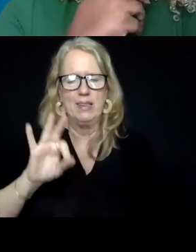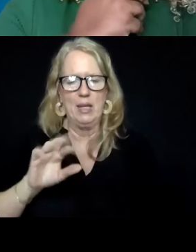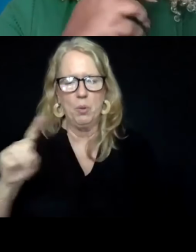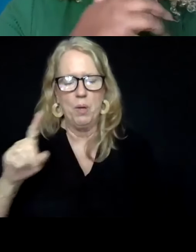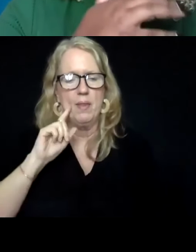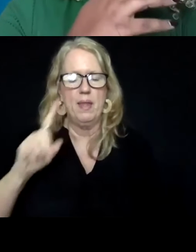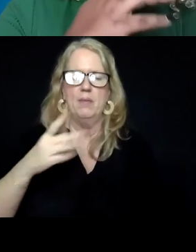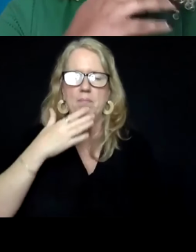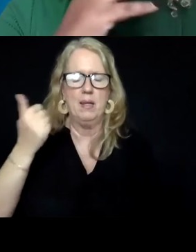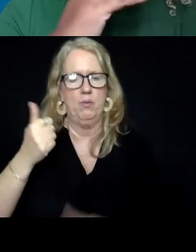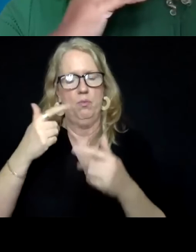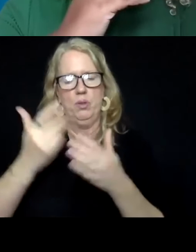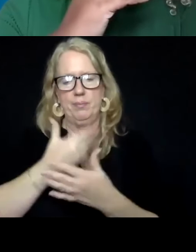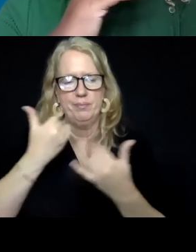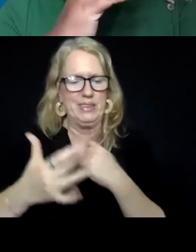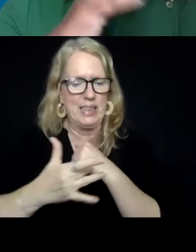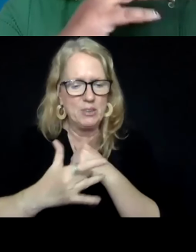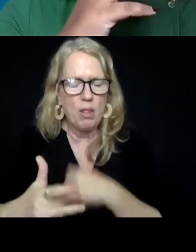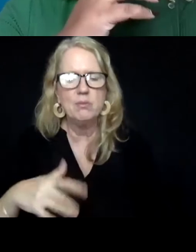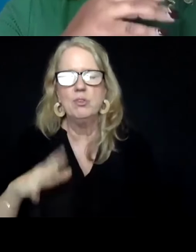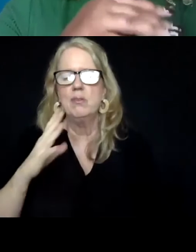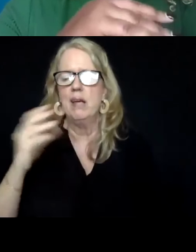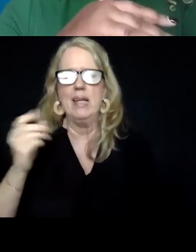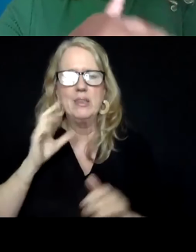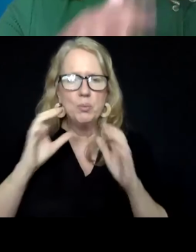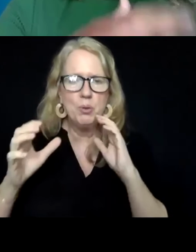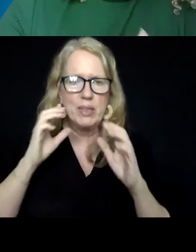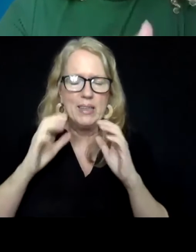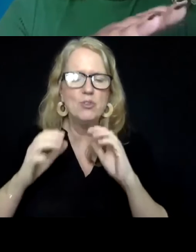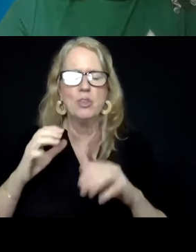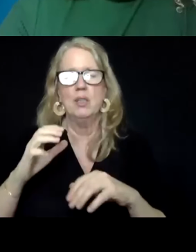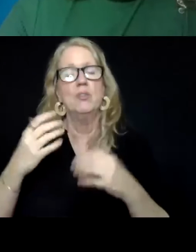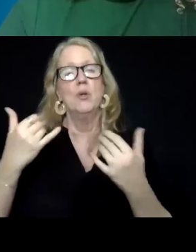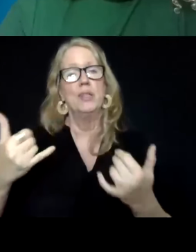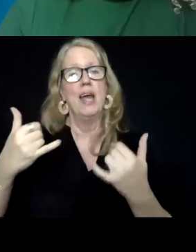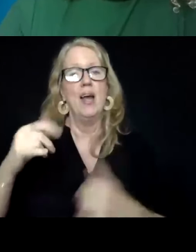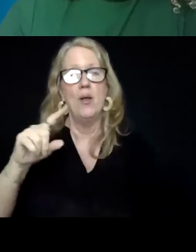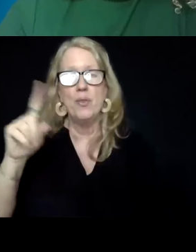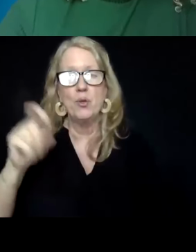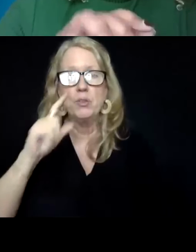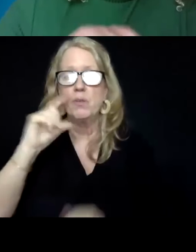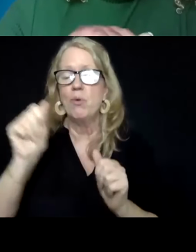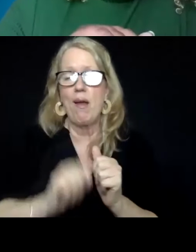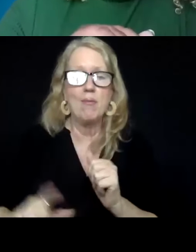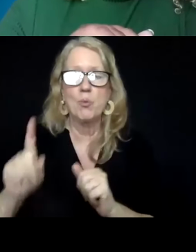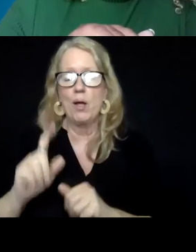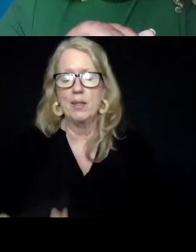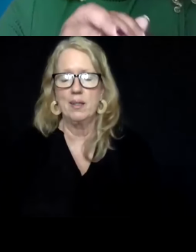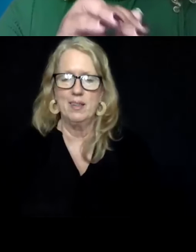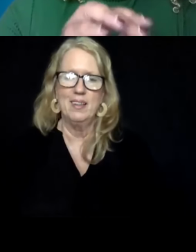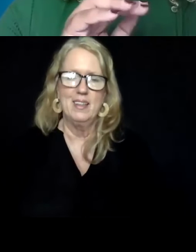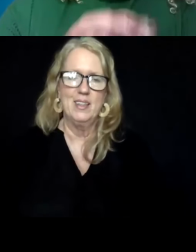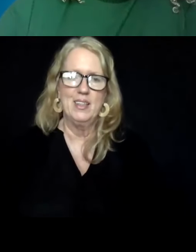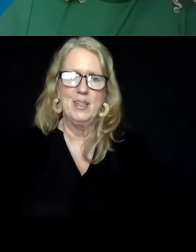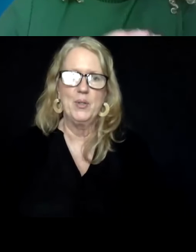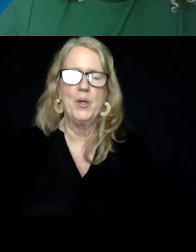better aligns with contemporary technology, communication technologies. So the question for everyone here, thank you, is